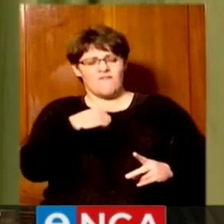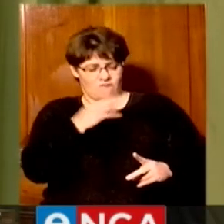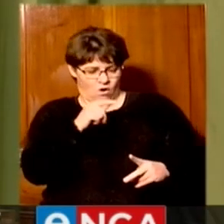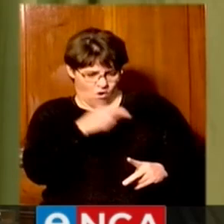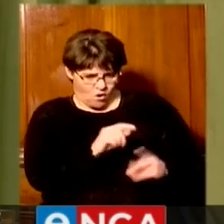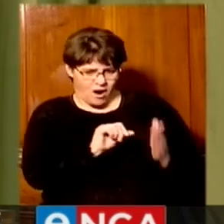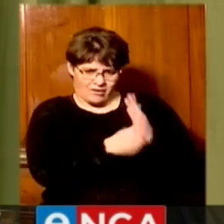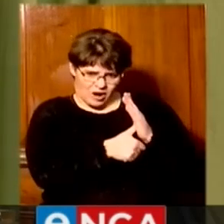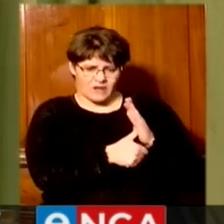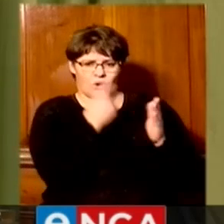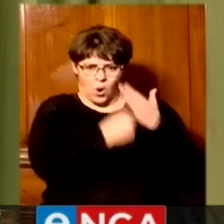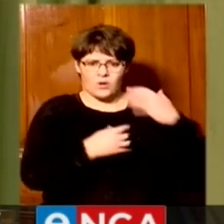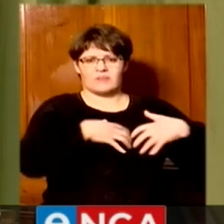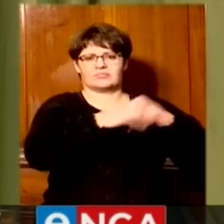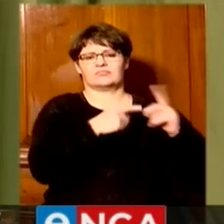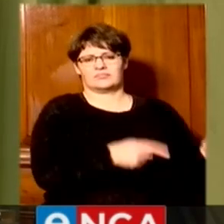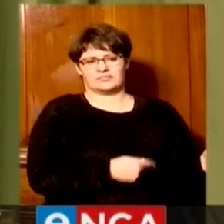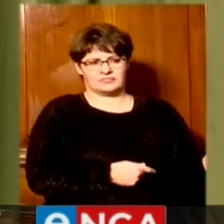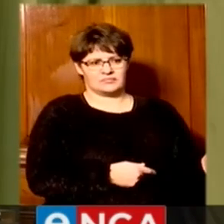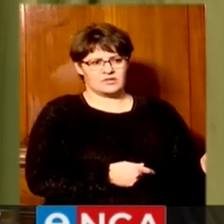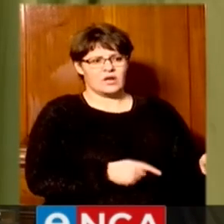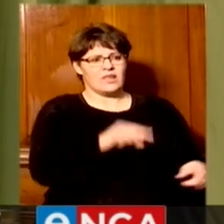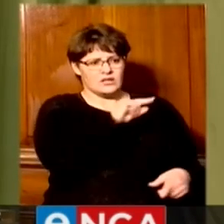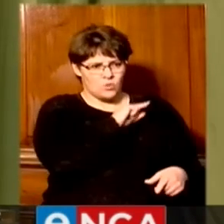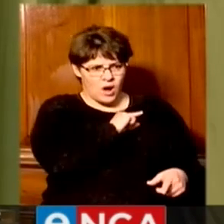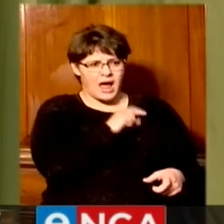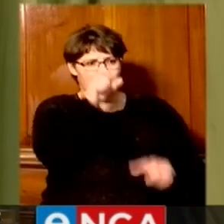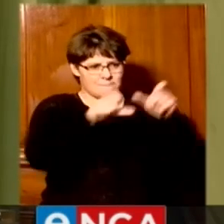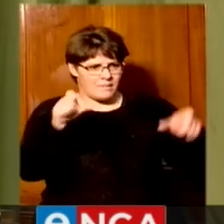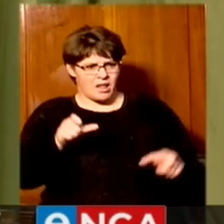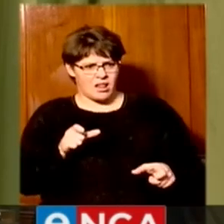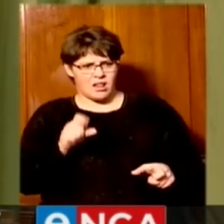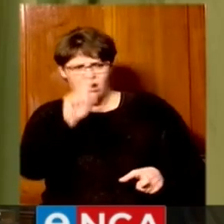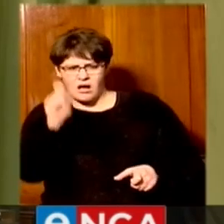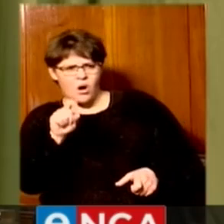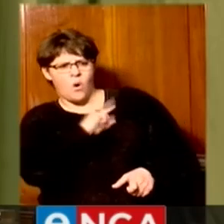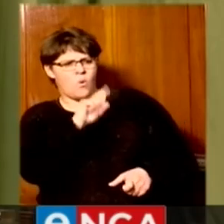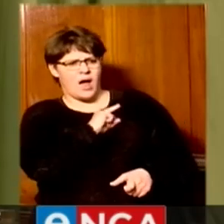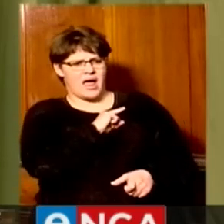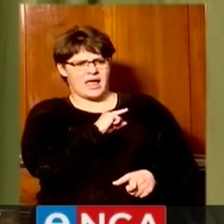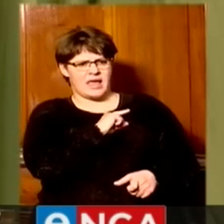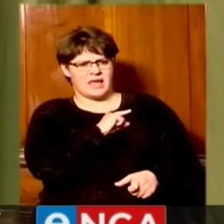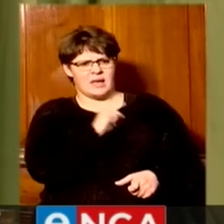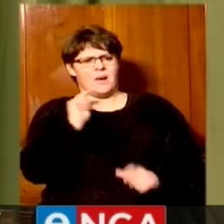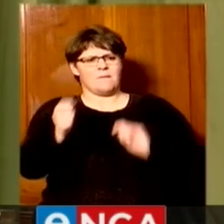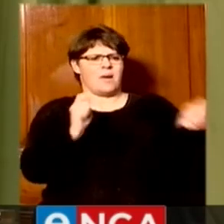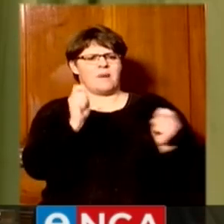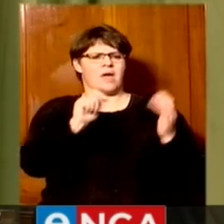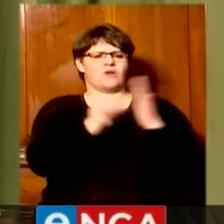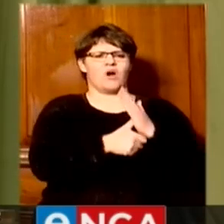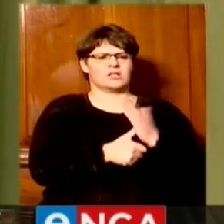this grant. Ngoba abanye abantu beloku bebuza bathi kuza kanjani ukuthi niyawabhadala ama-grants